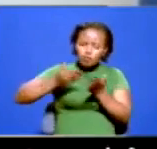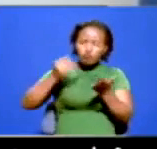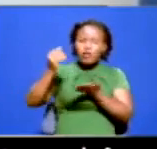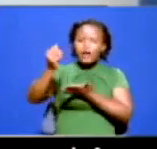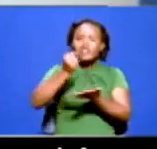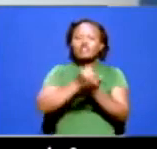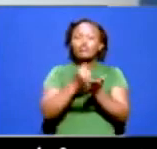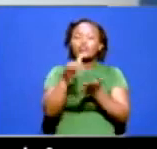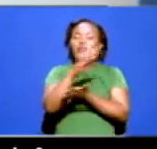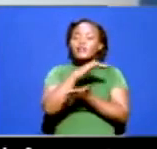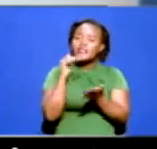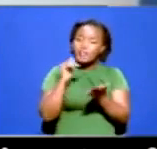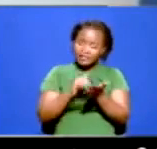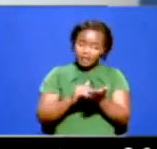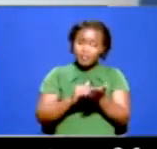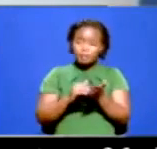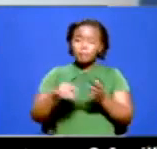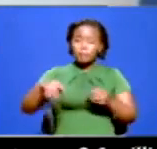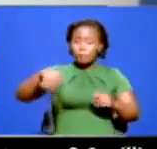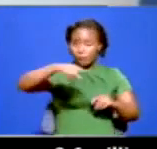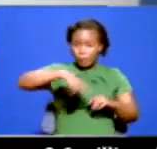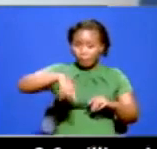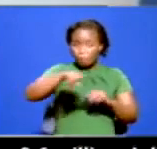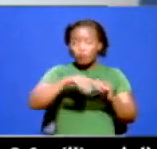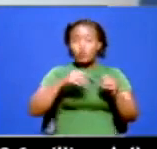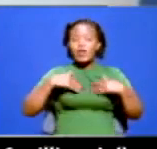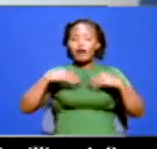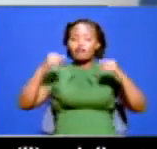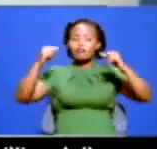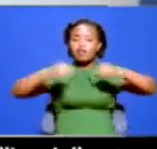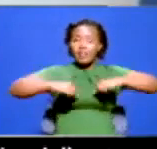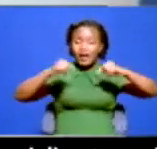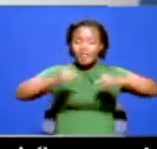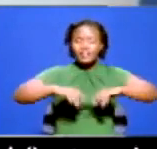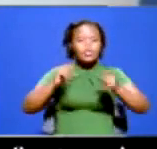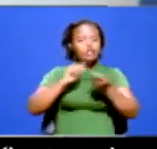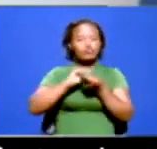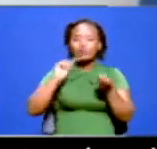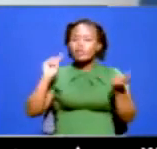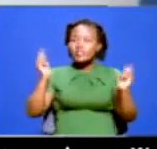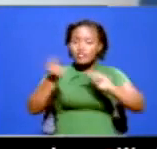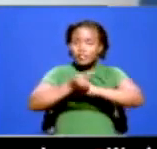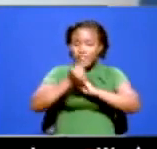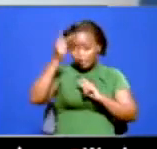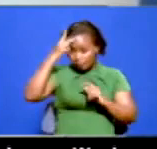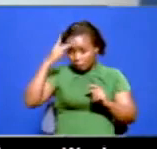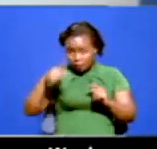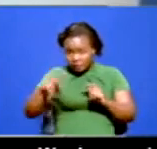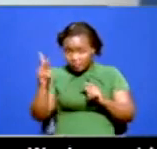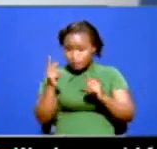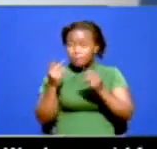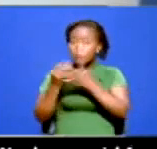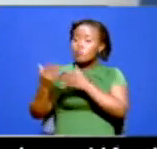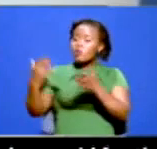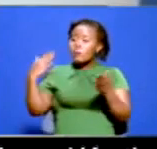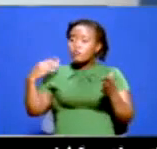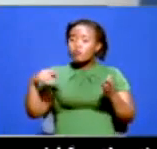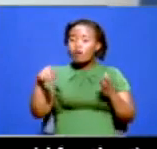our end, and I think we have agreed to change the policy. Initially, we were dealing with the